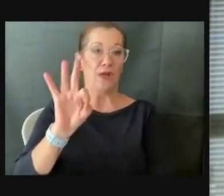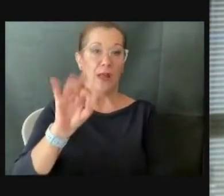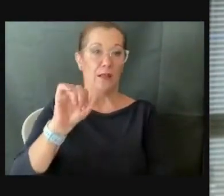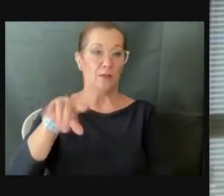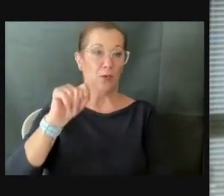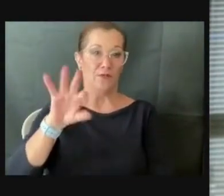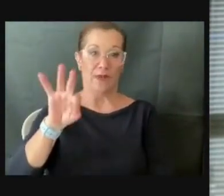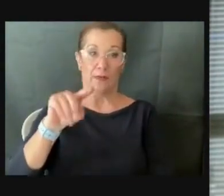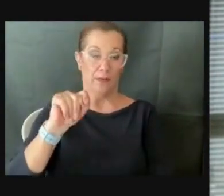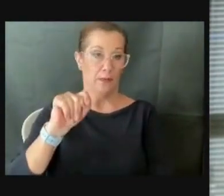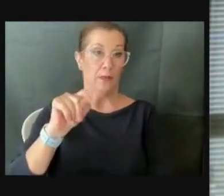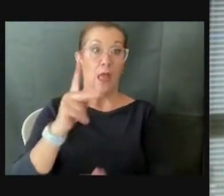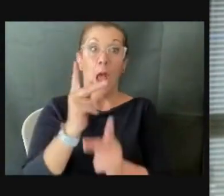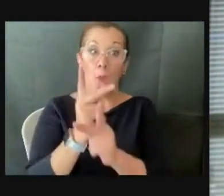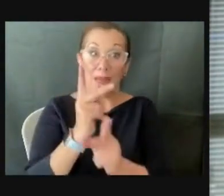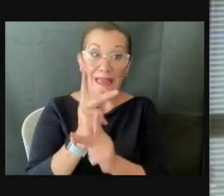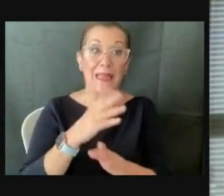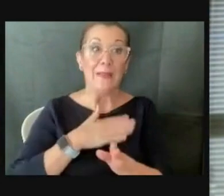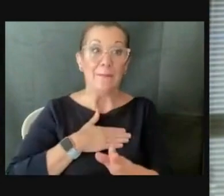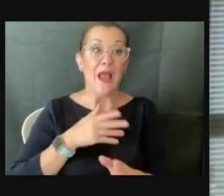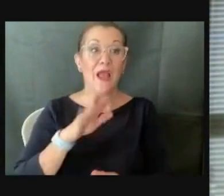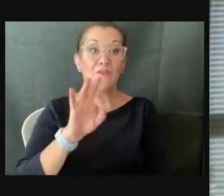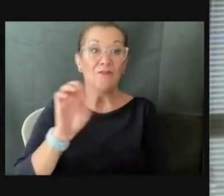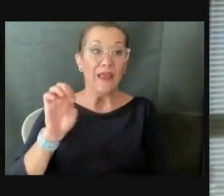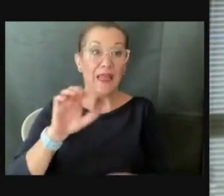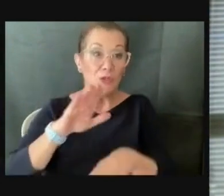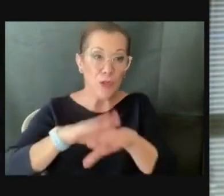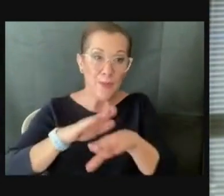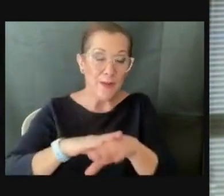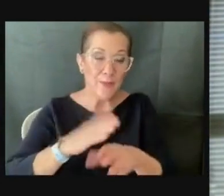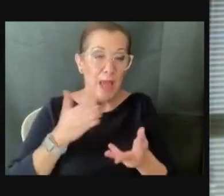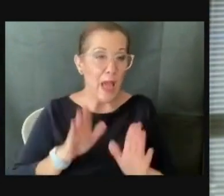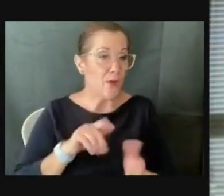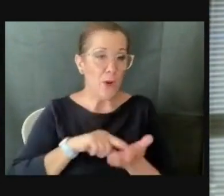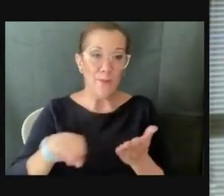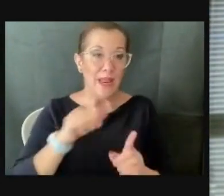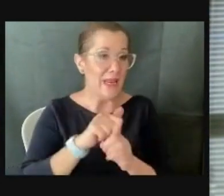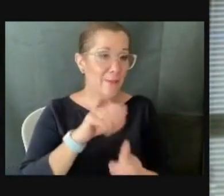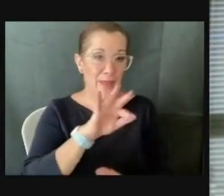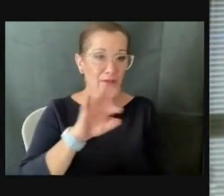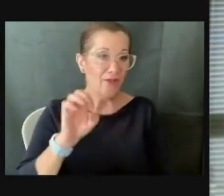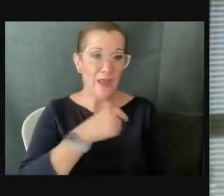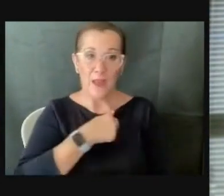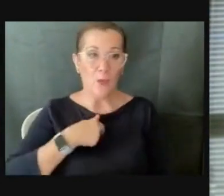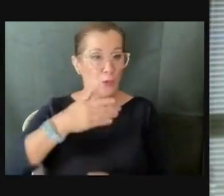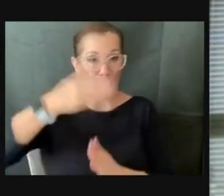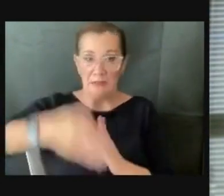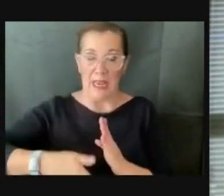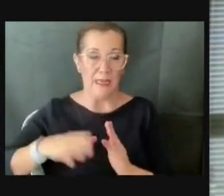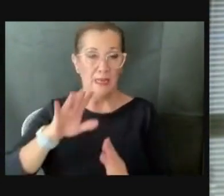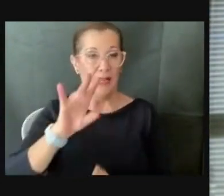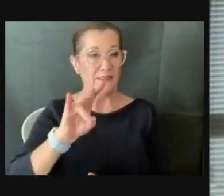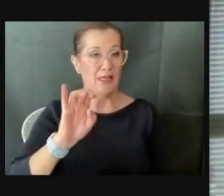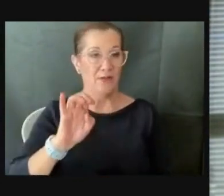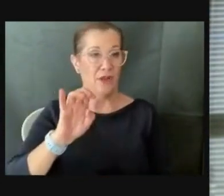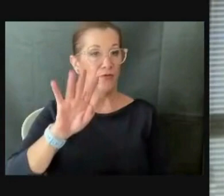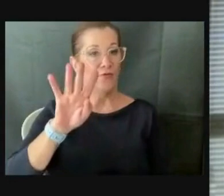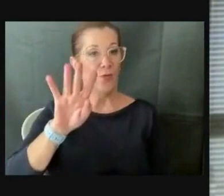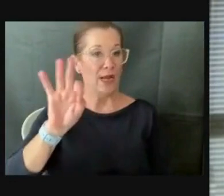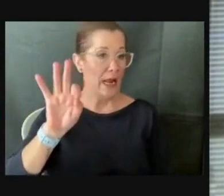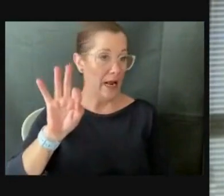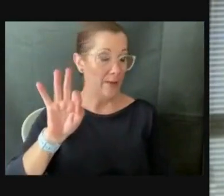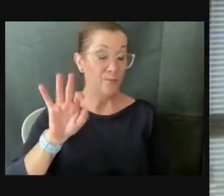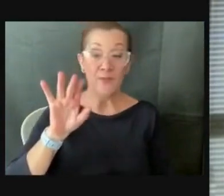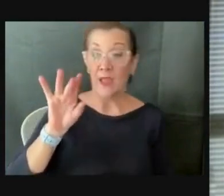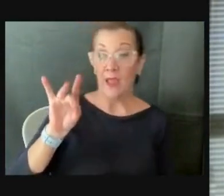want to keep my permit fees to the minimum and I don't want to have to pay impact fees. So we'll just cut it off right there. Now, 800